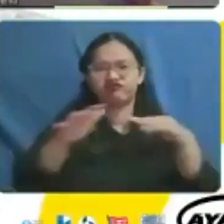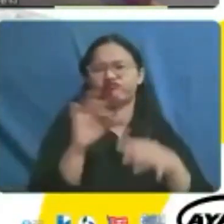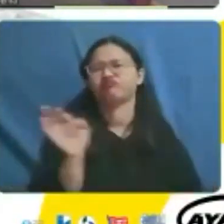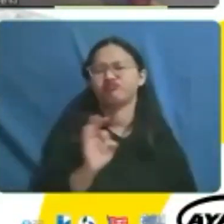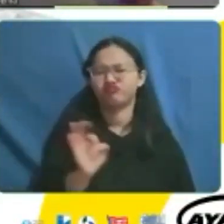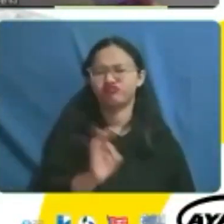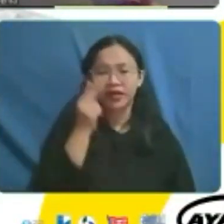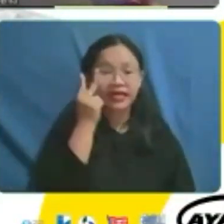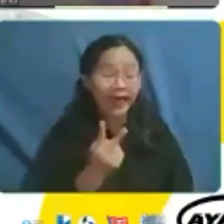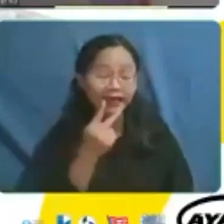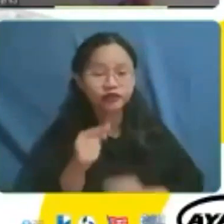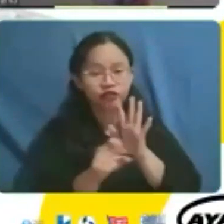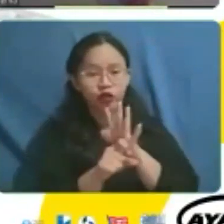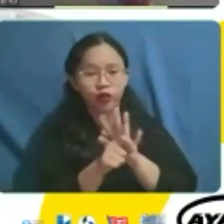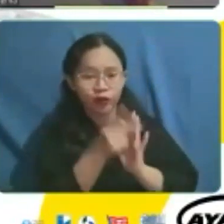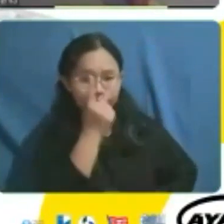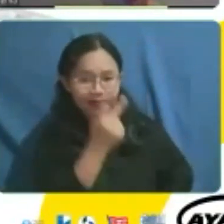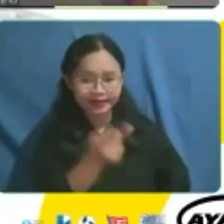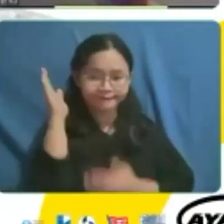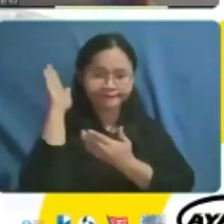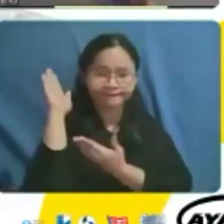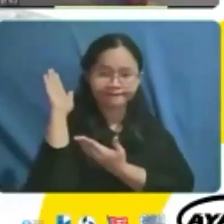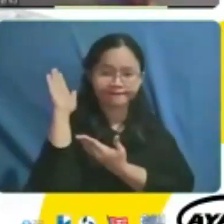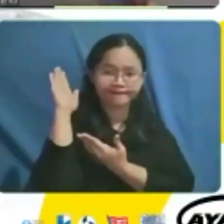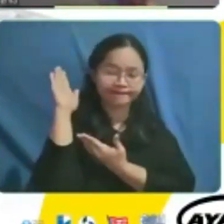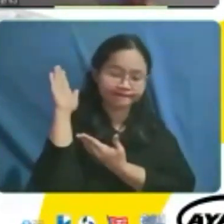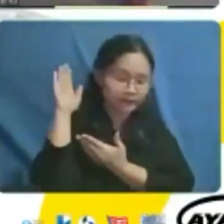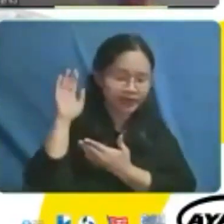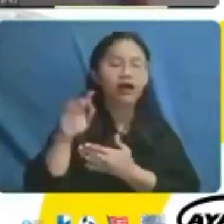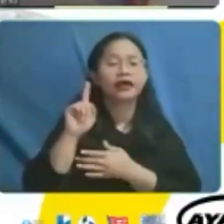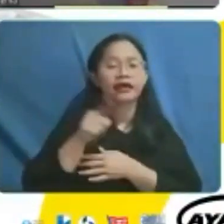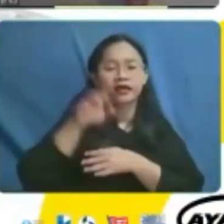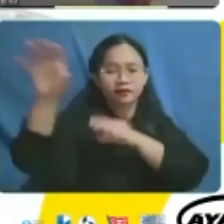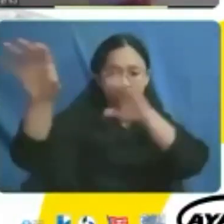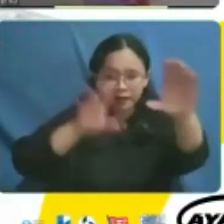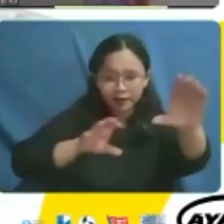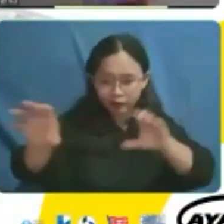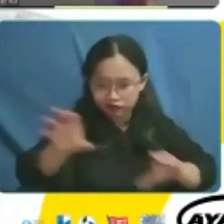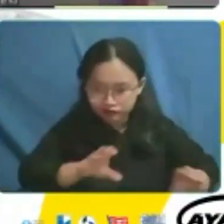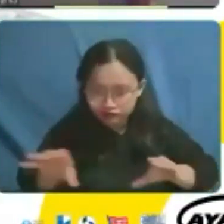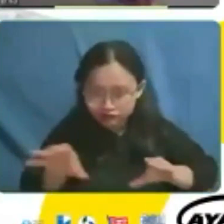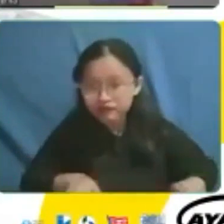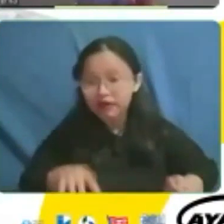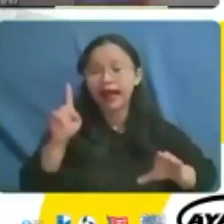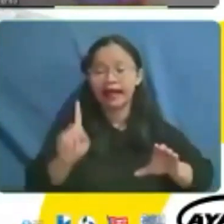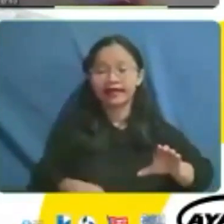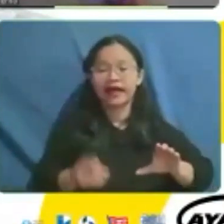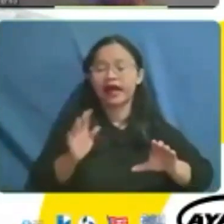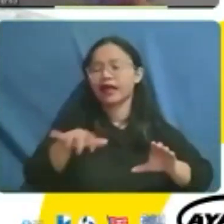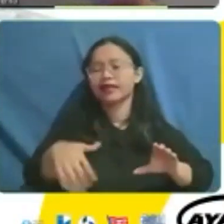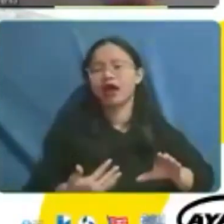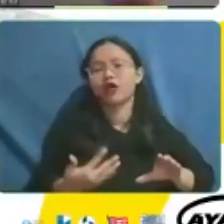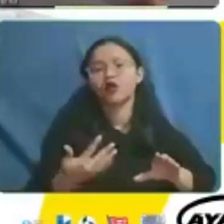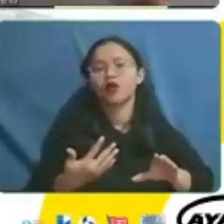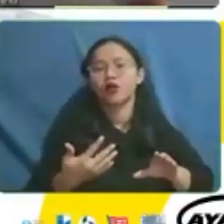differences in how different geographic regions are affected in terms of the burden of disease and the number of deaths from air